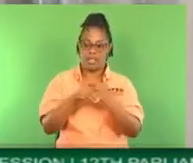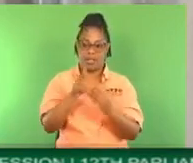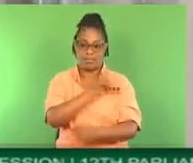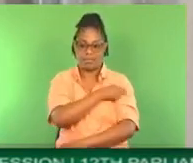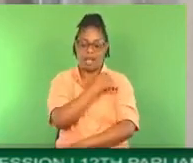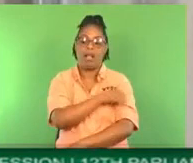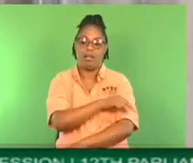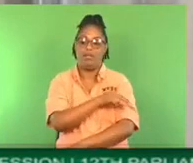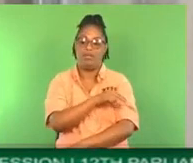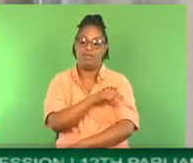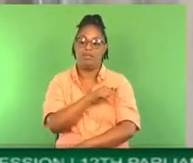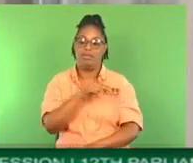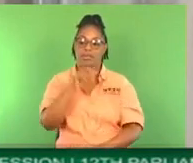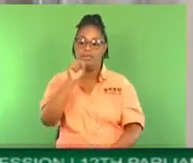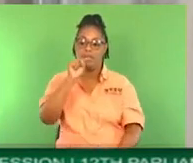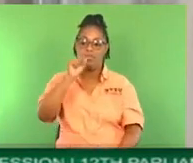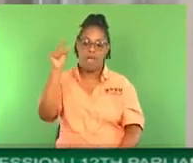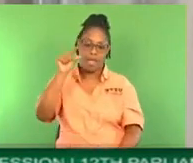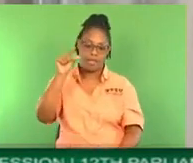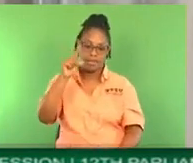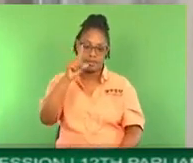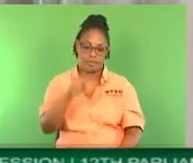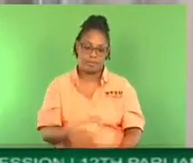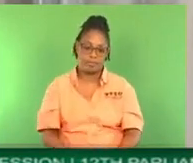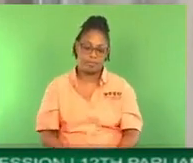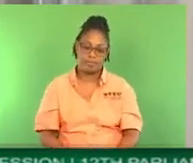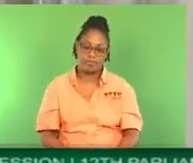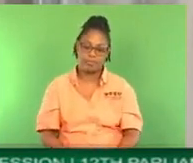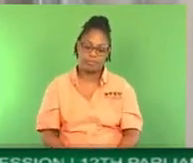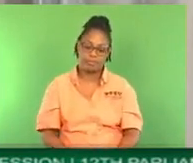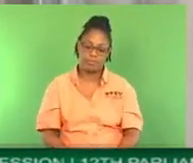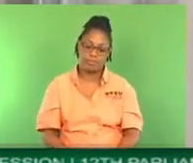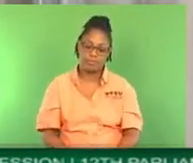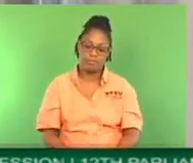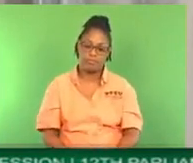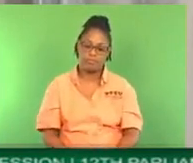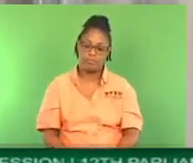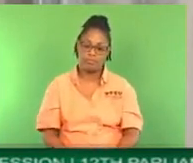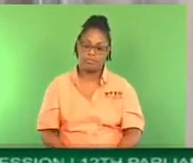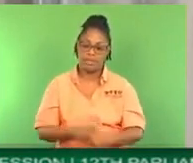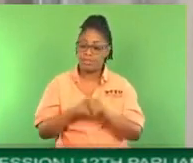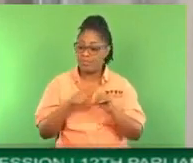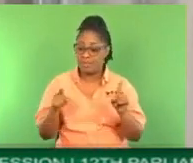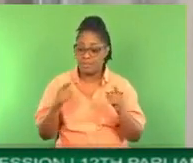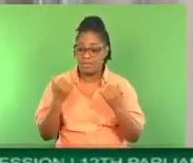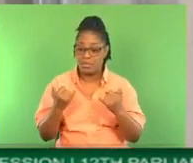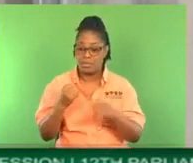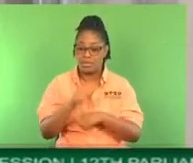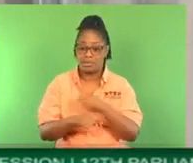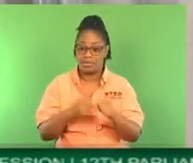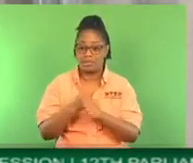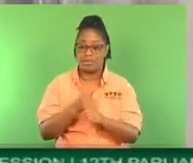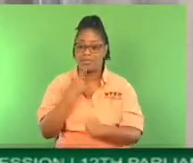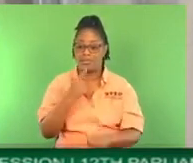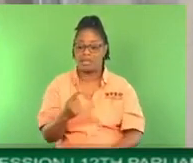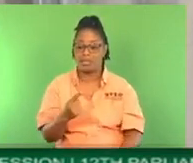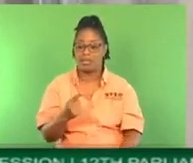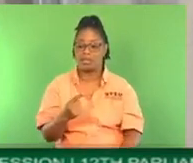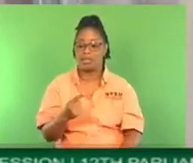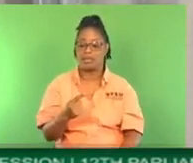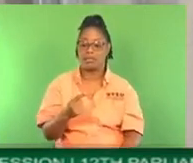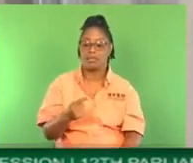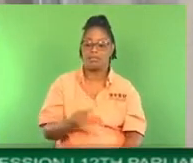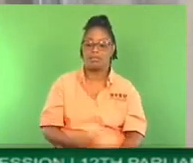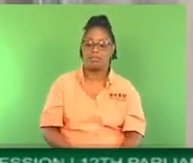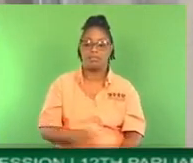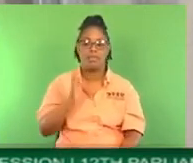in 2024. But the Minister of Finance comes this year and says, we are on track to complete the